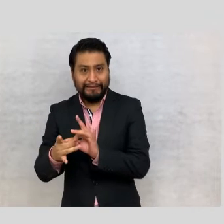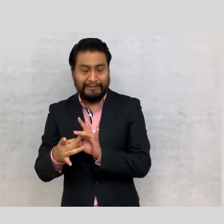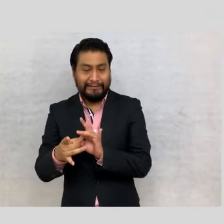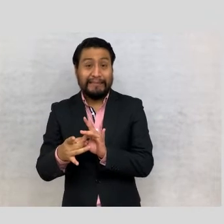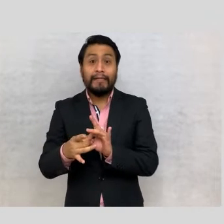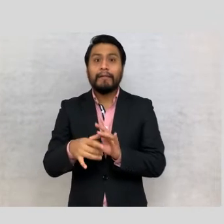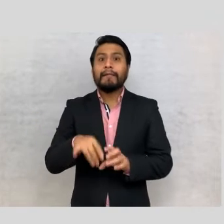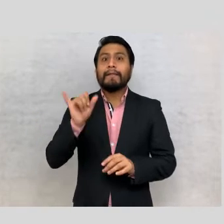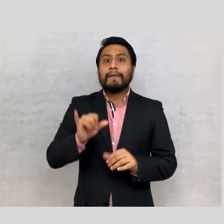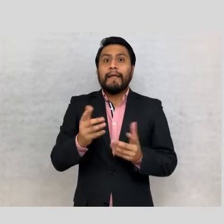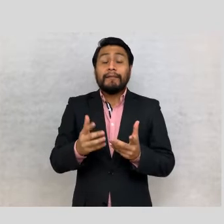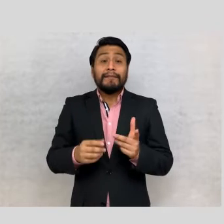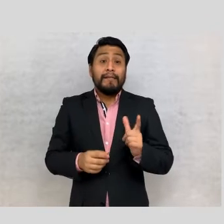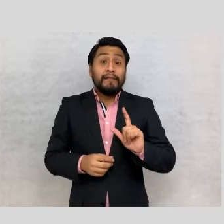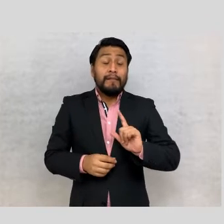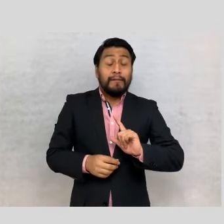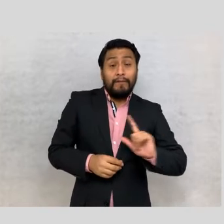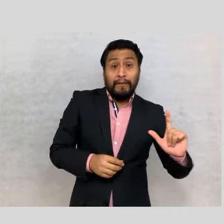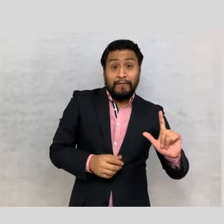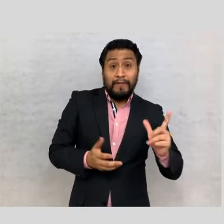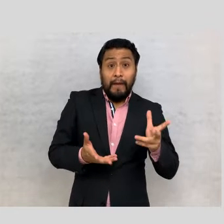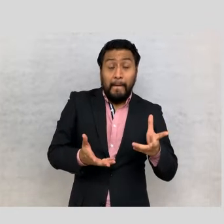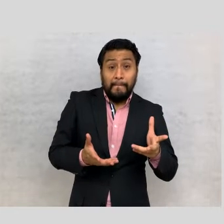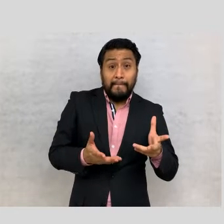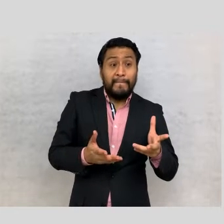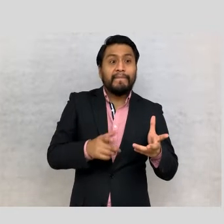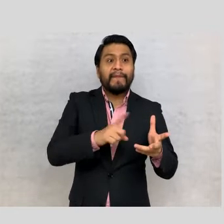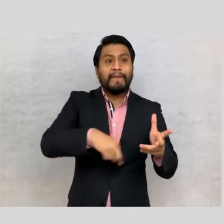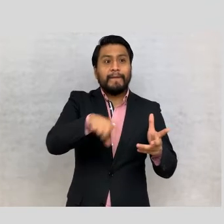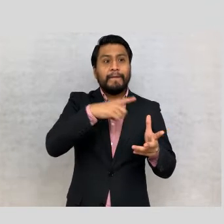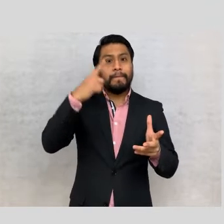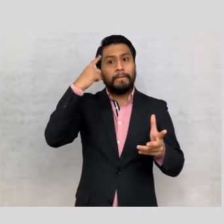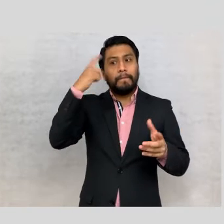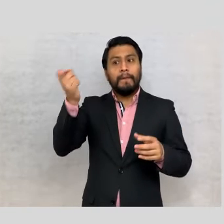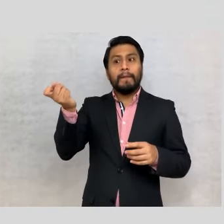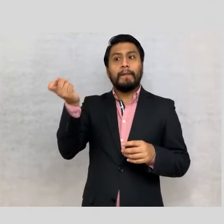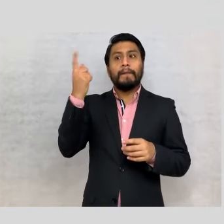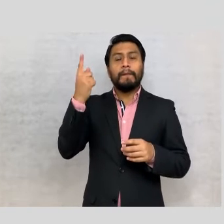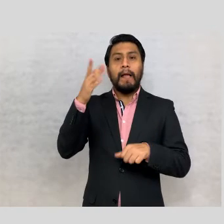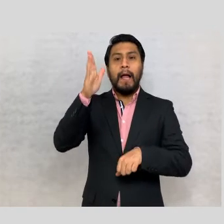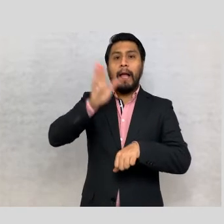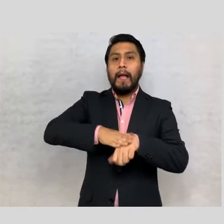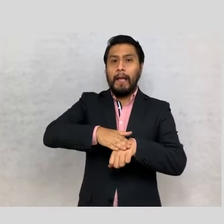That is, the left became aware of the